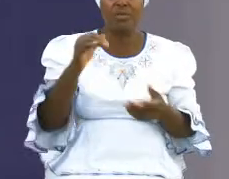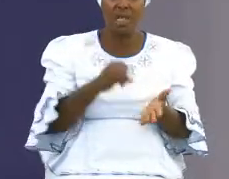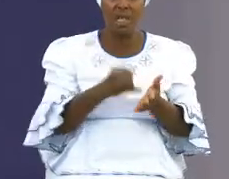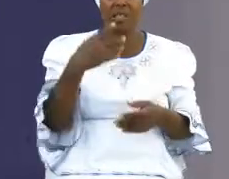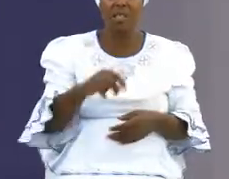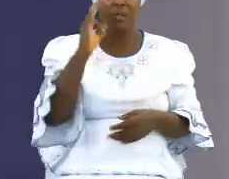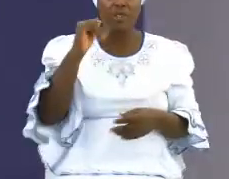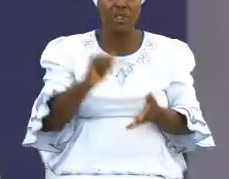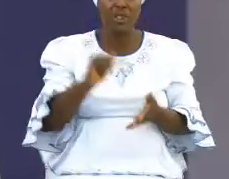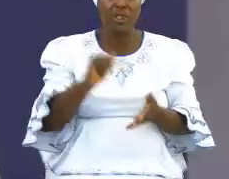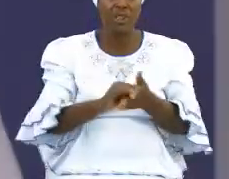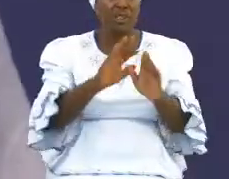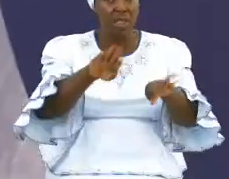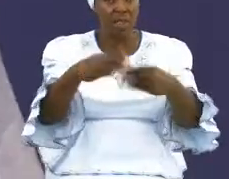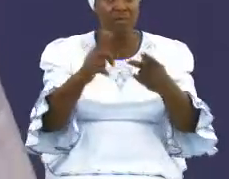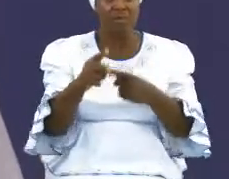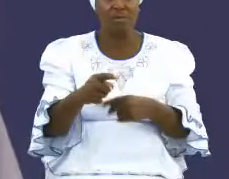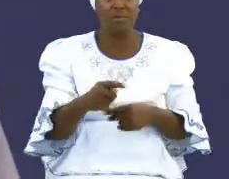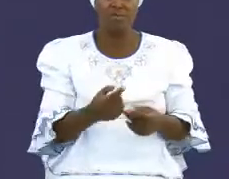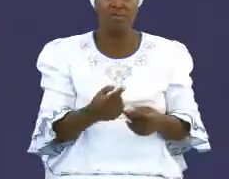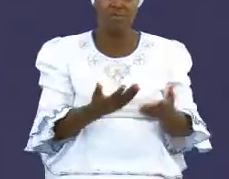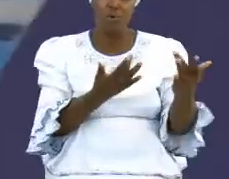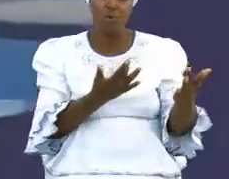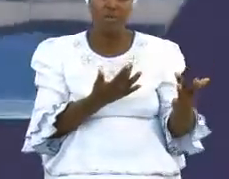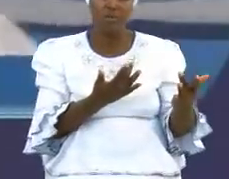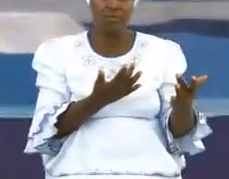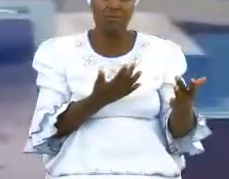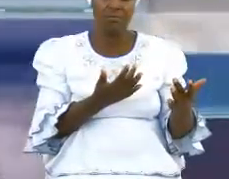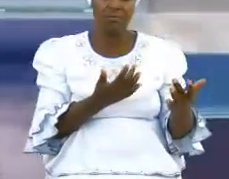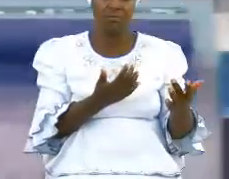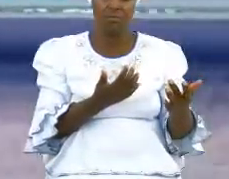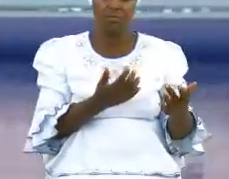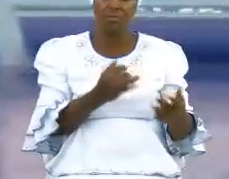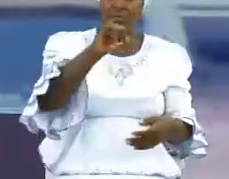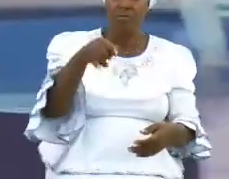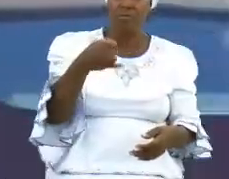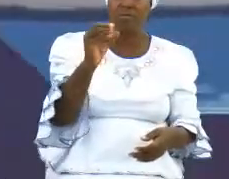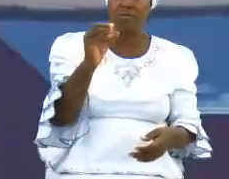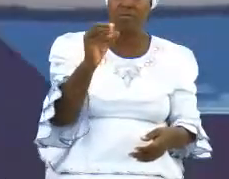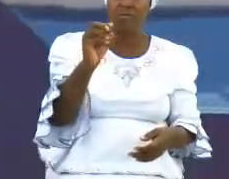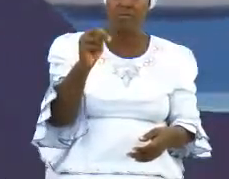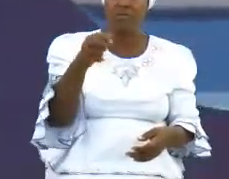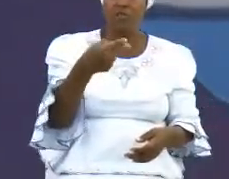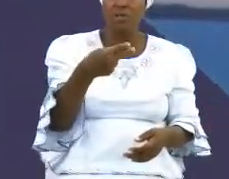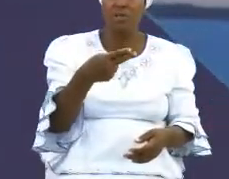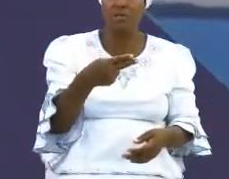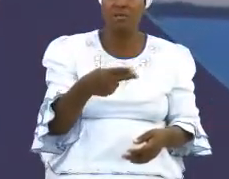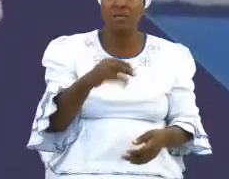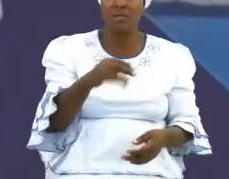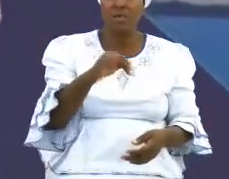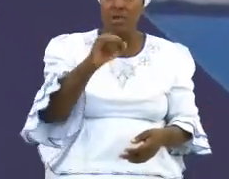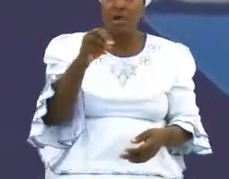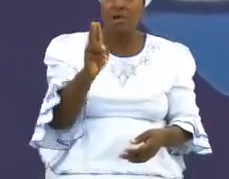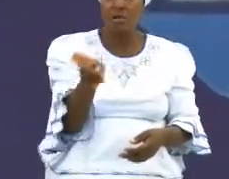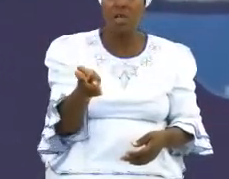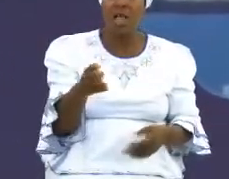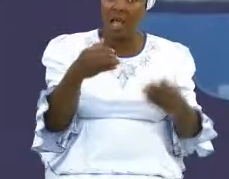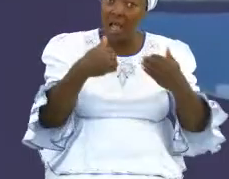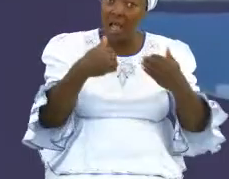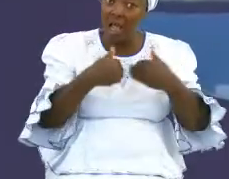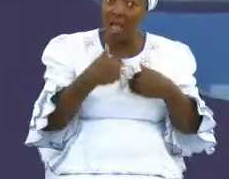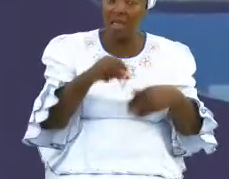thee. Hold on. Jonah had a message. It wasn't